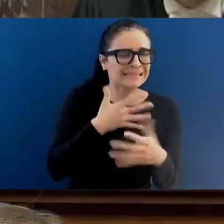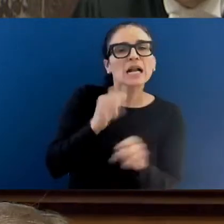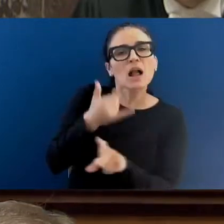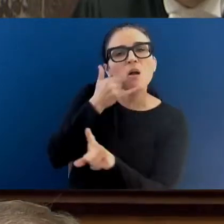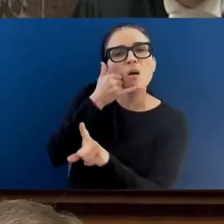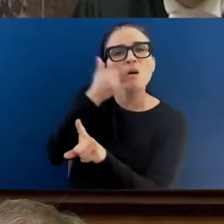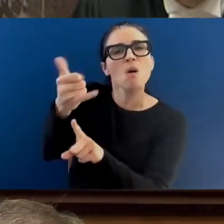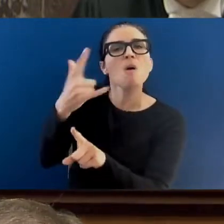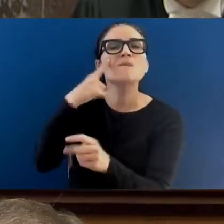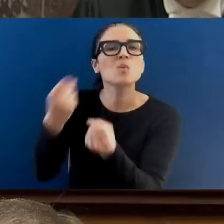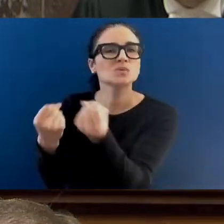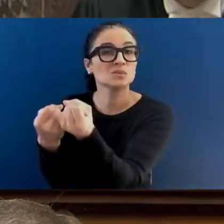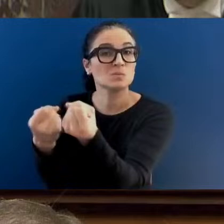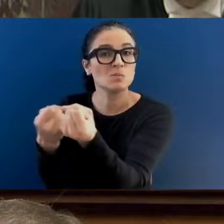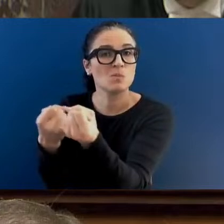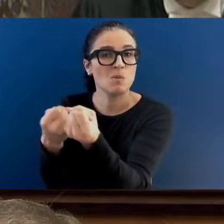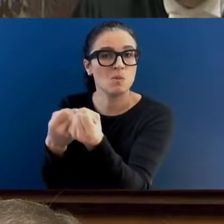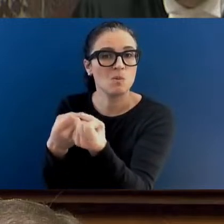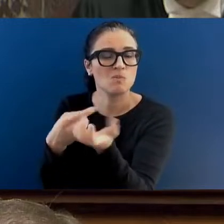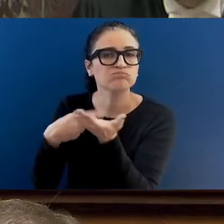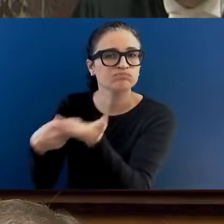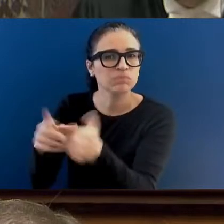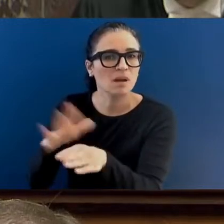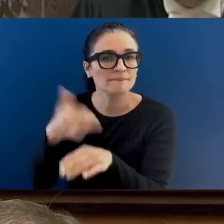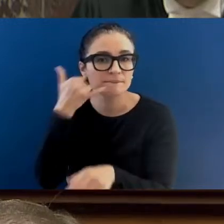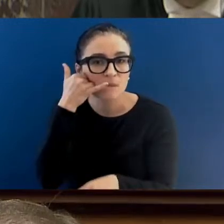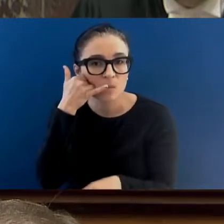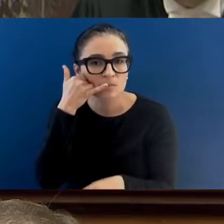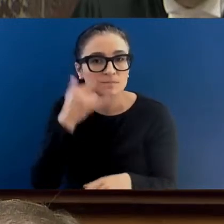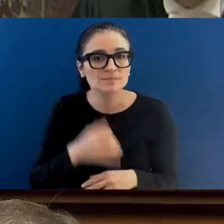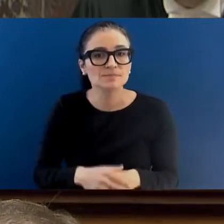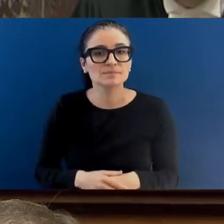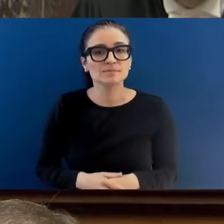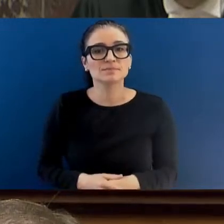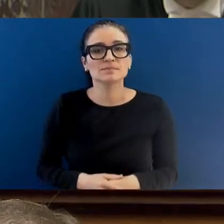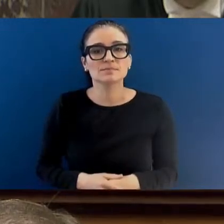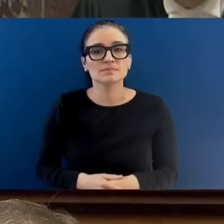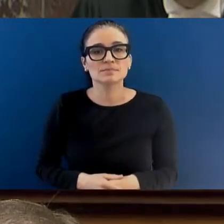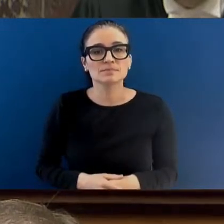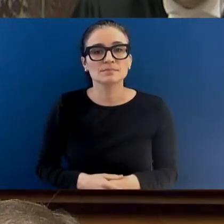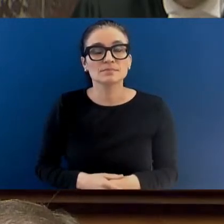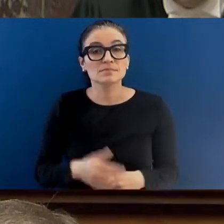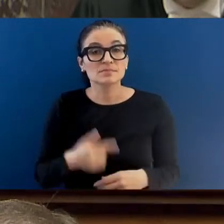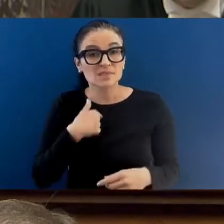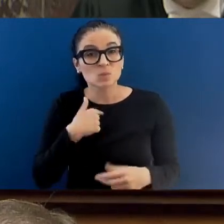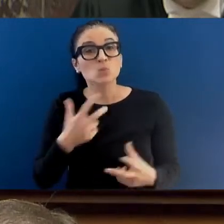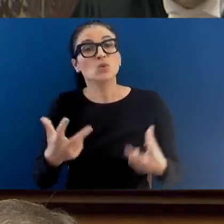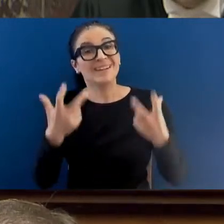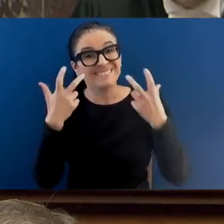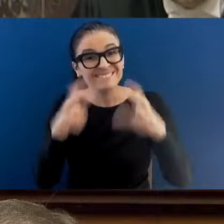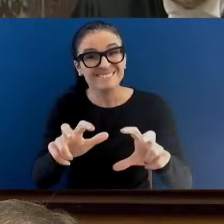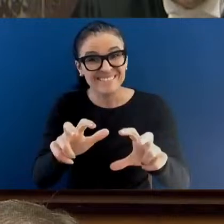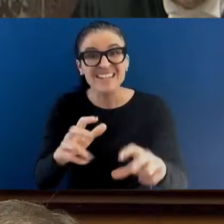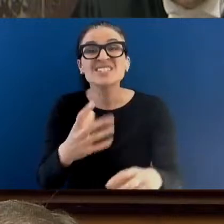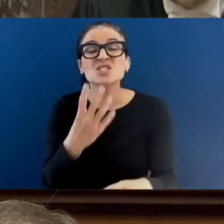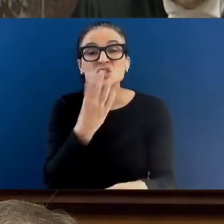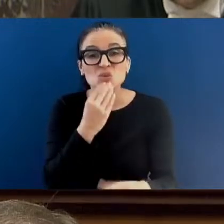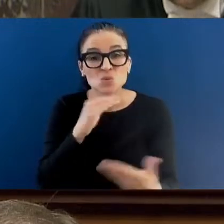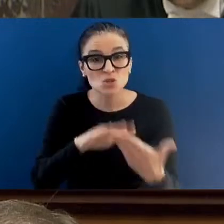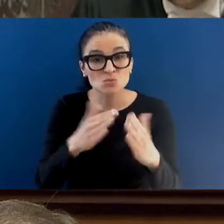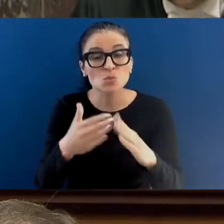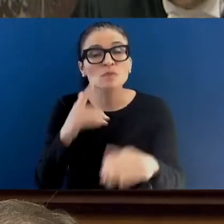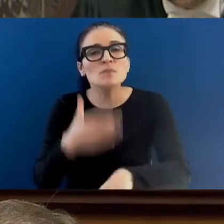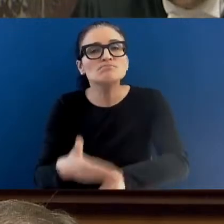invest in the Jewish community for their safety and their security. We've also just recently